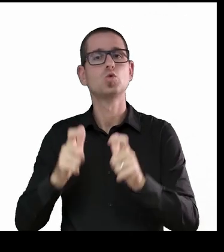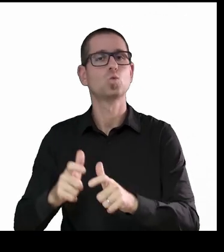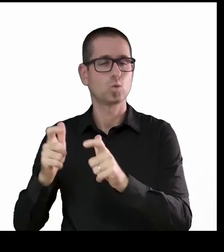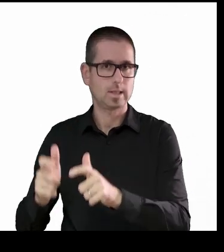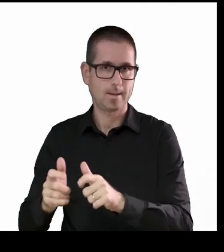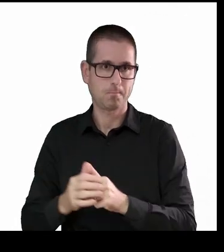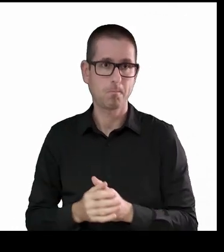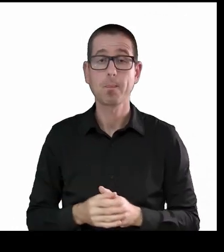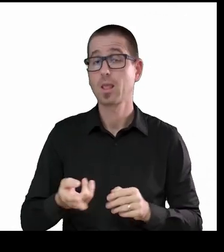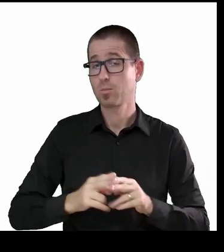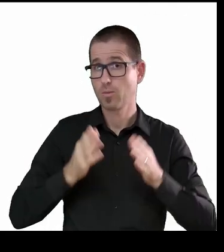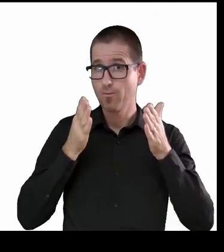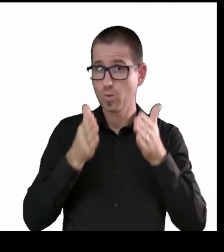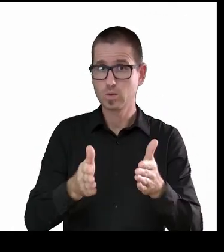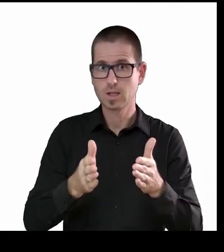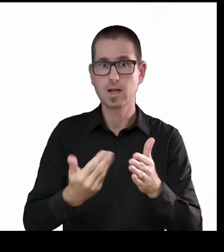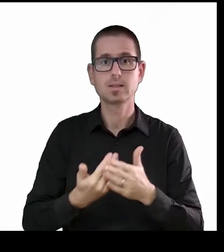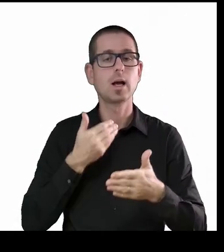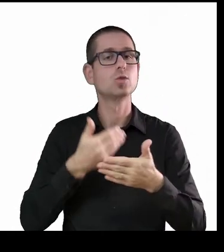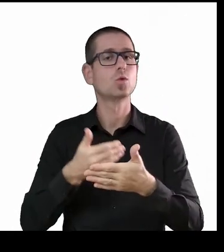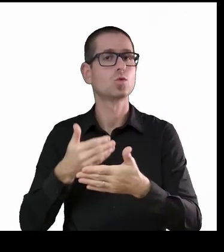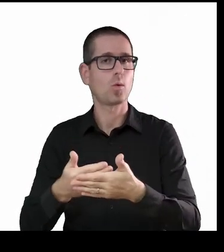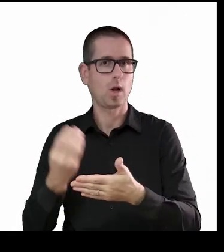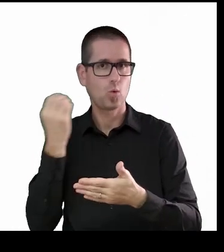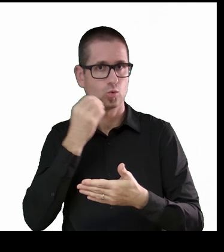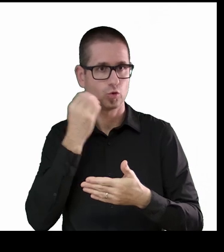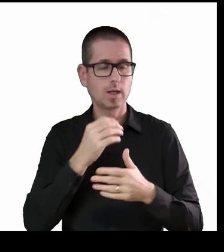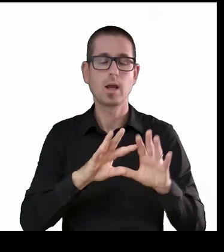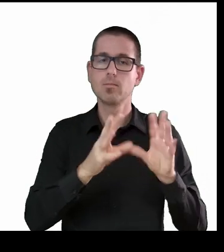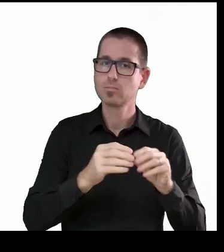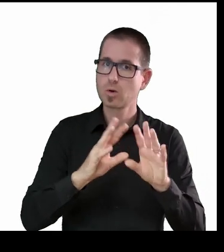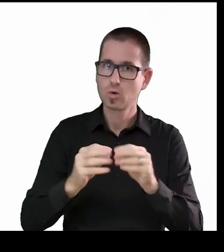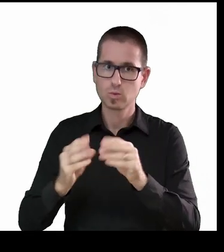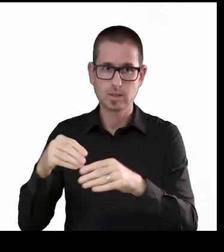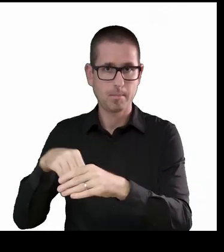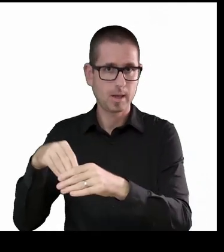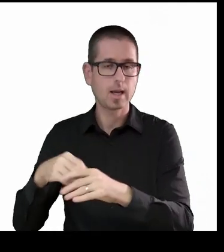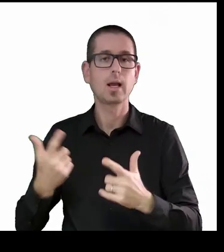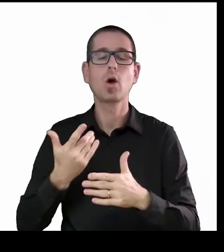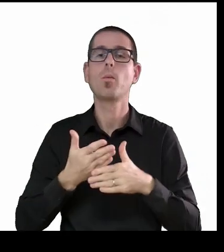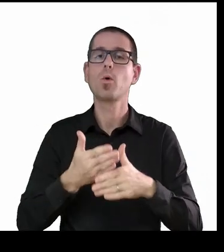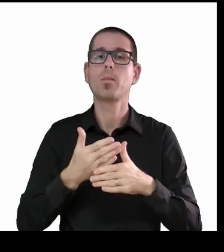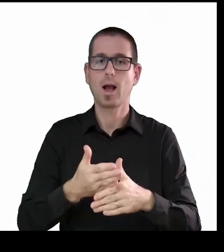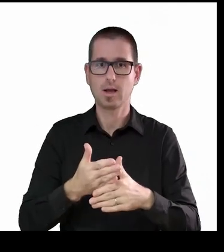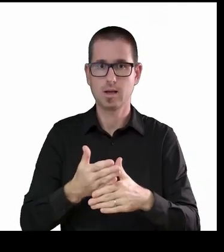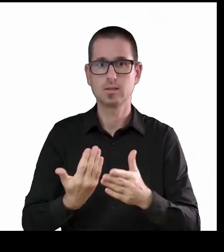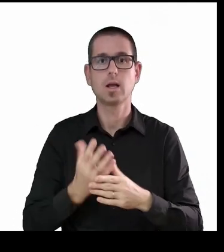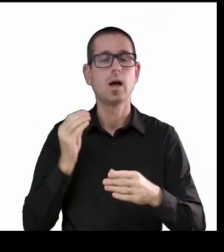way of focusing in accessible learning content that could be used to support inclusive